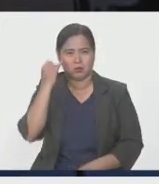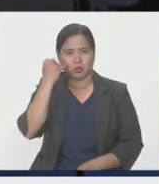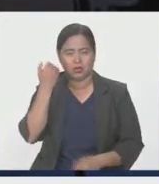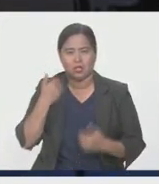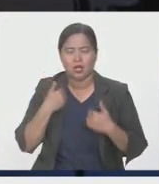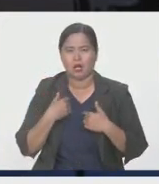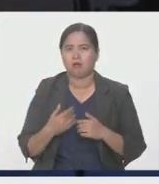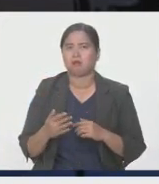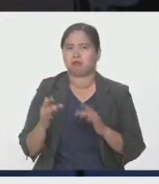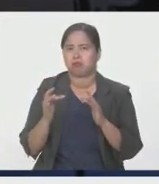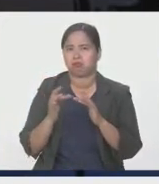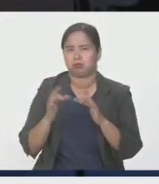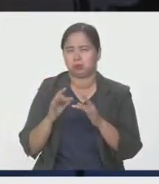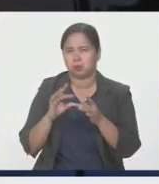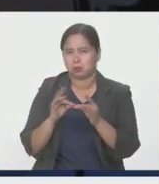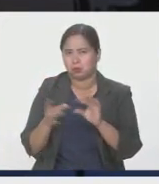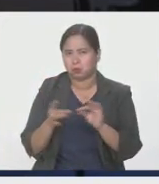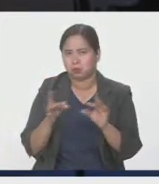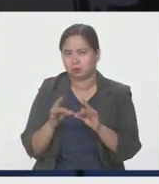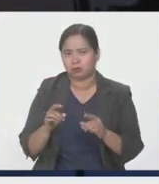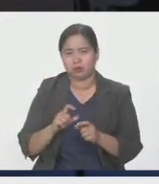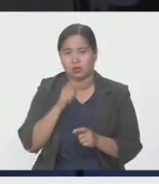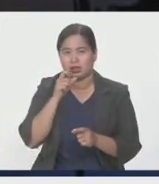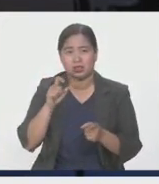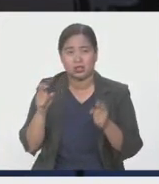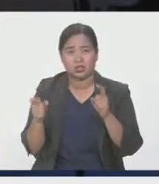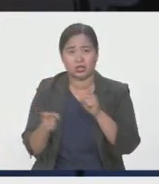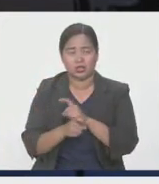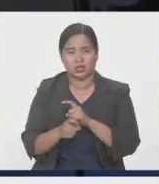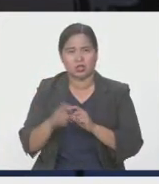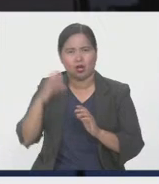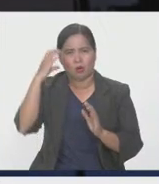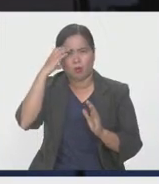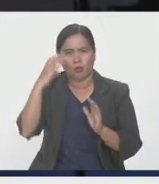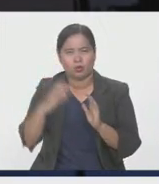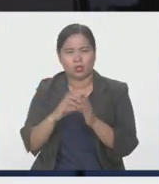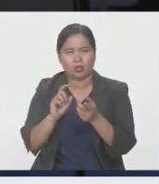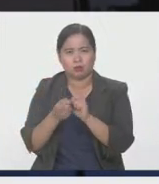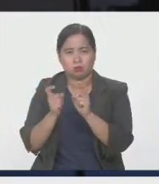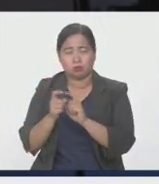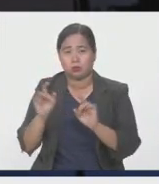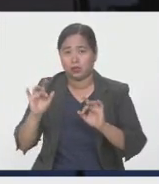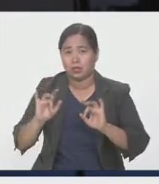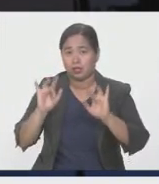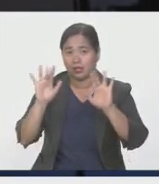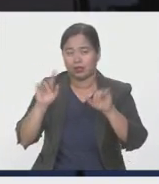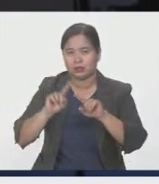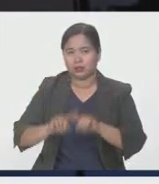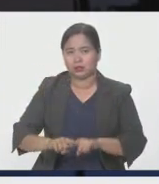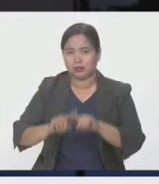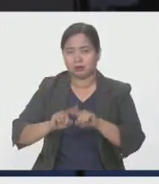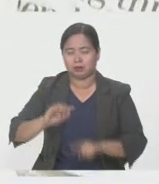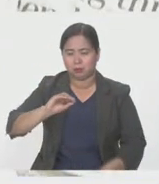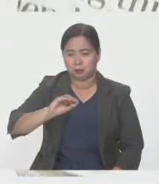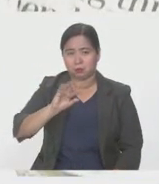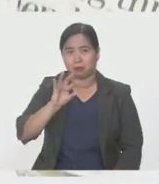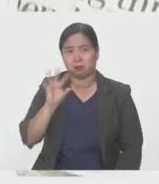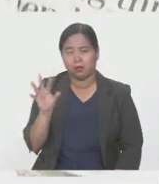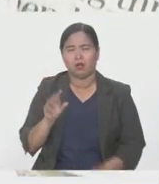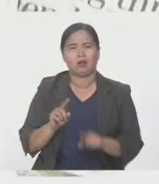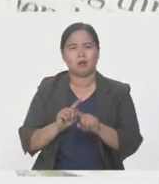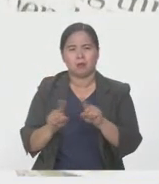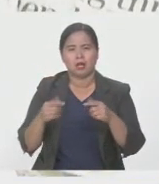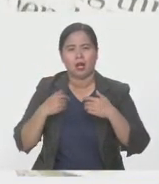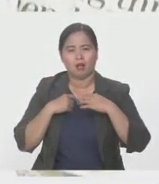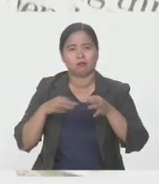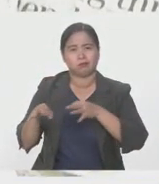conspiracy theories, saying they don't change their photos in Photoshop other than adjusting the light levels if necessary. Bennett clarified that he